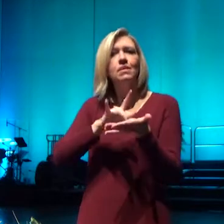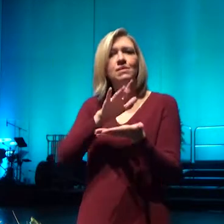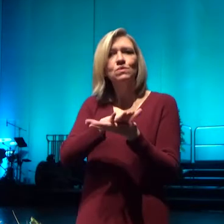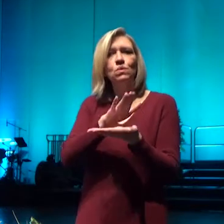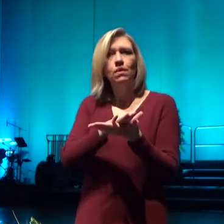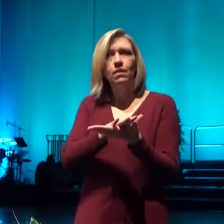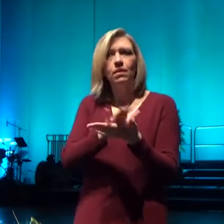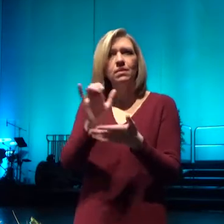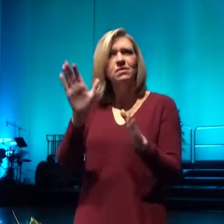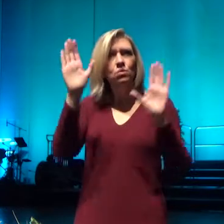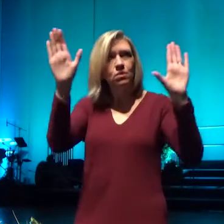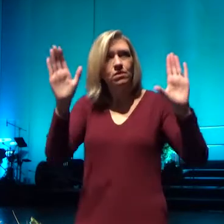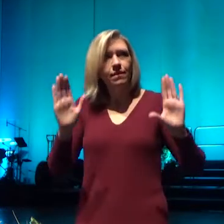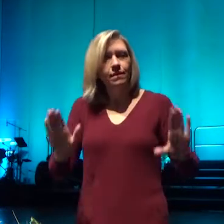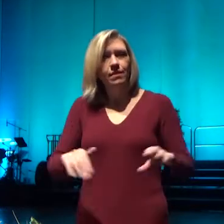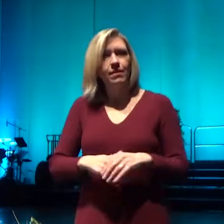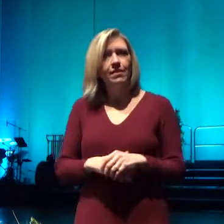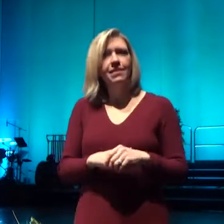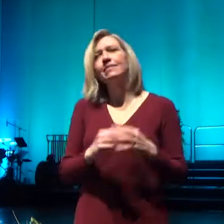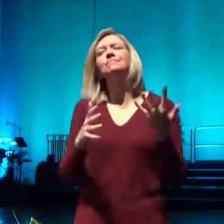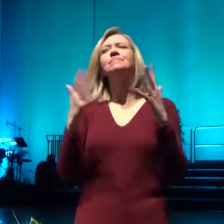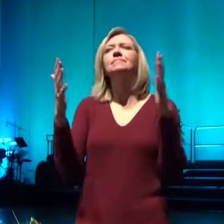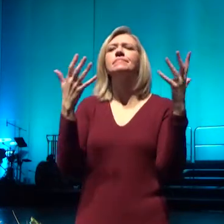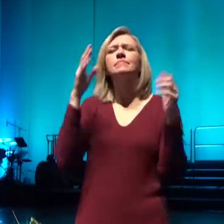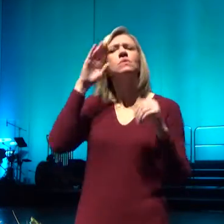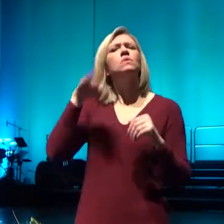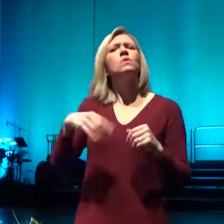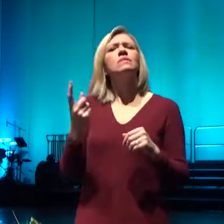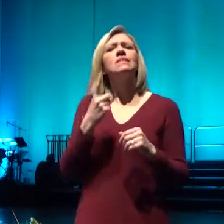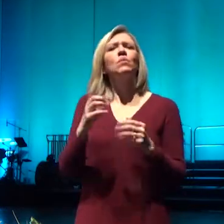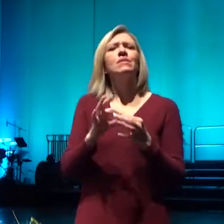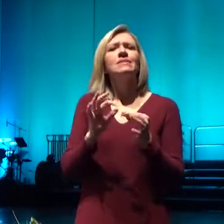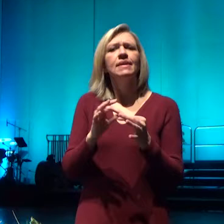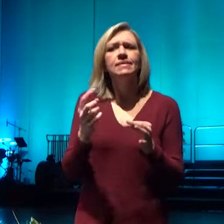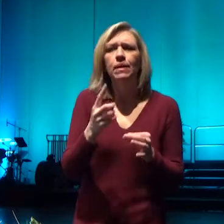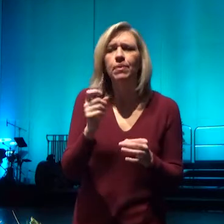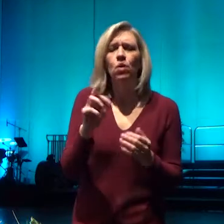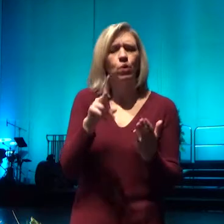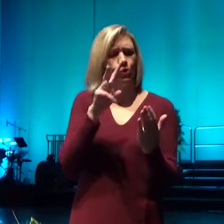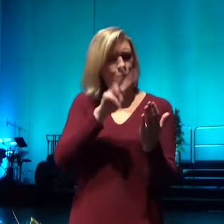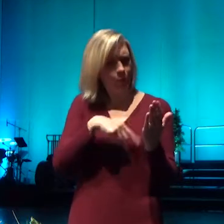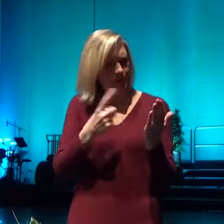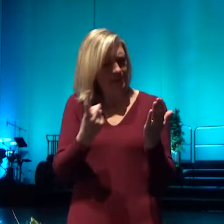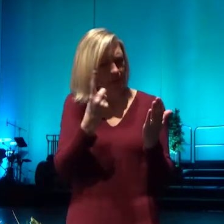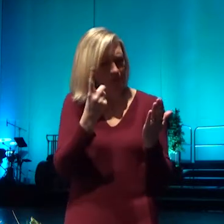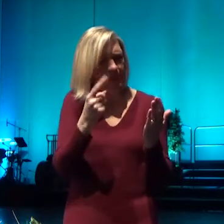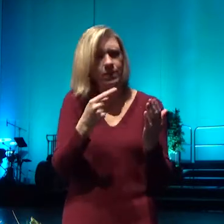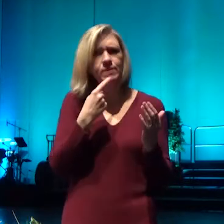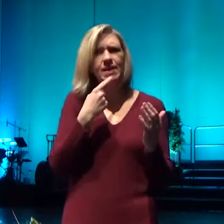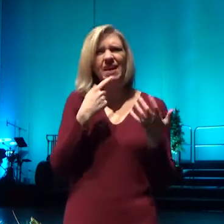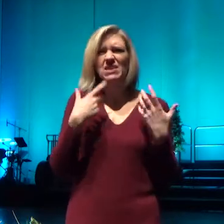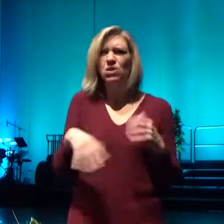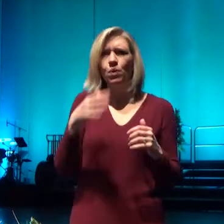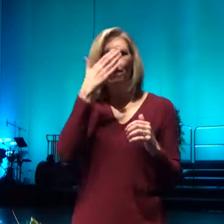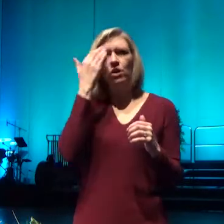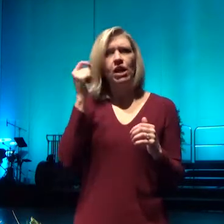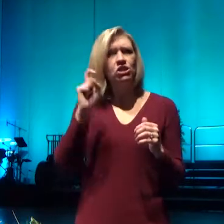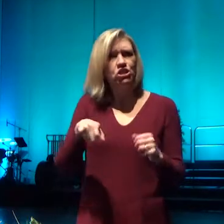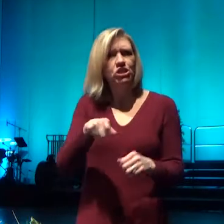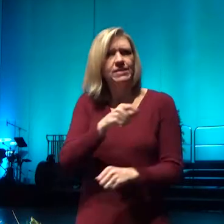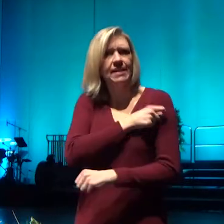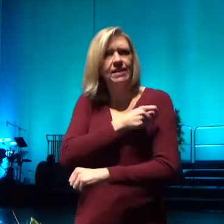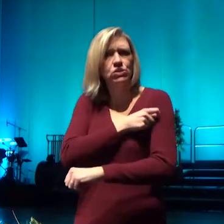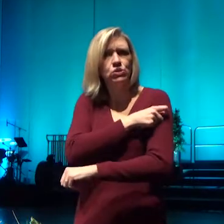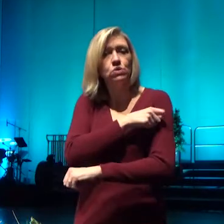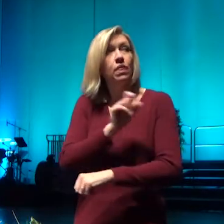wonderful? Yeah, and you know how when someone says something to you or you read something and say, oh, I don't want to forget that, I should get that tattooed? Well,